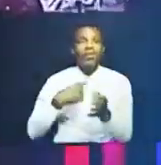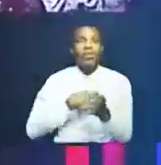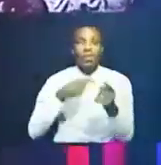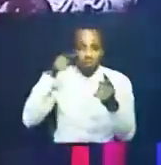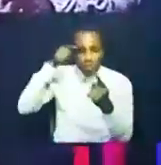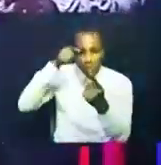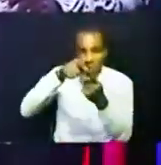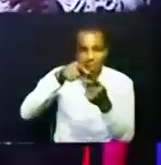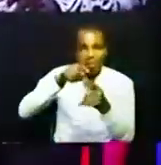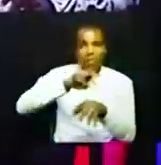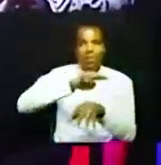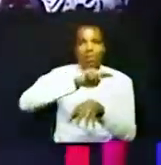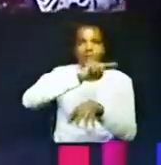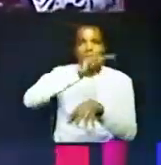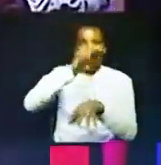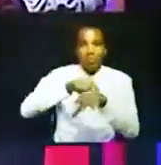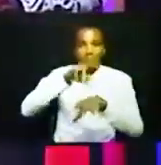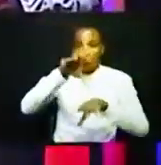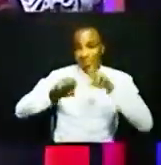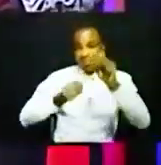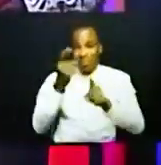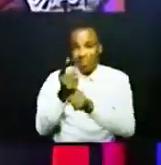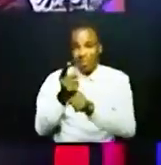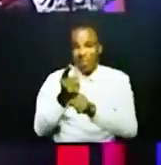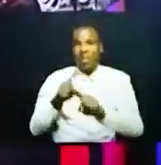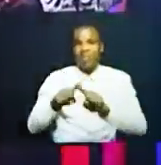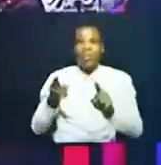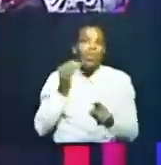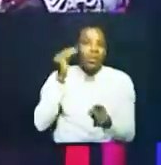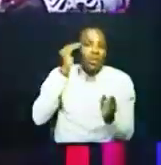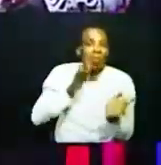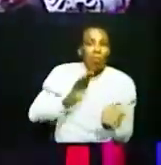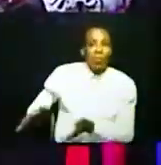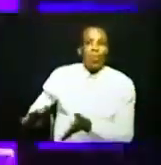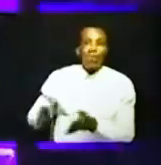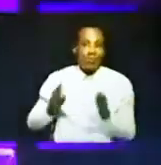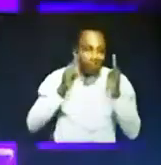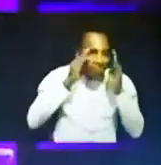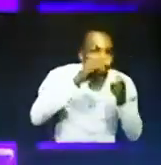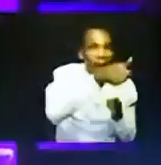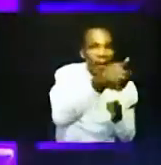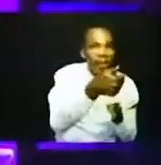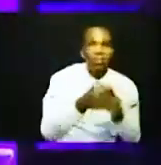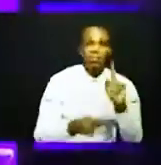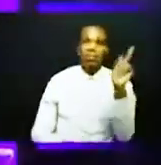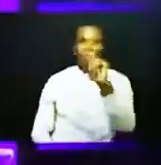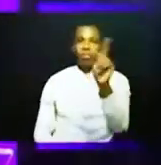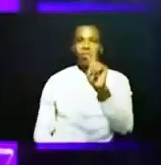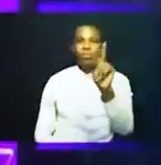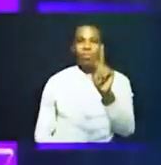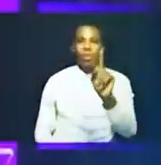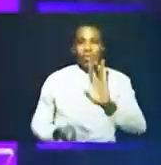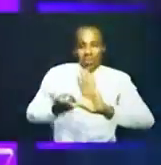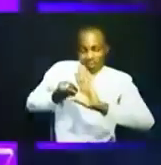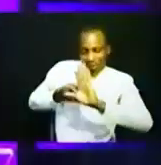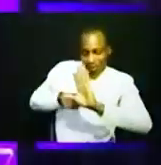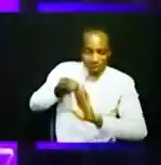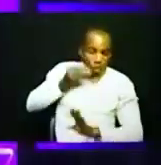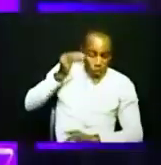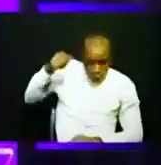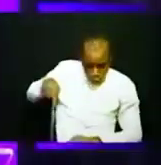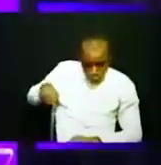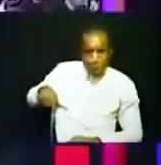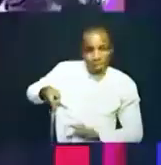nations, don't jump your home. Because that is where you ought to start from. Yeah, Kase ye fa maya.